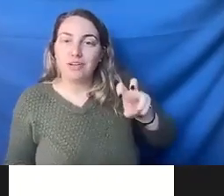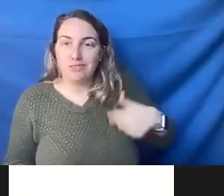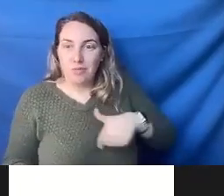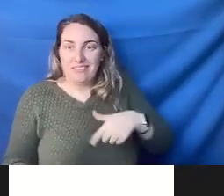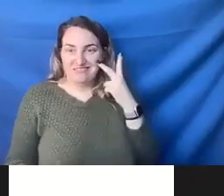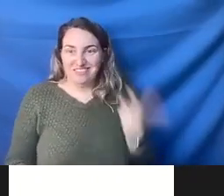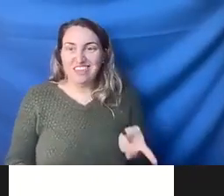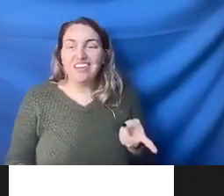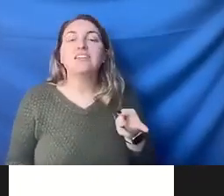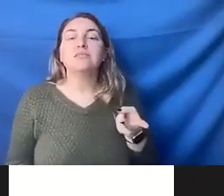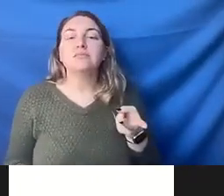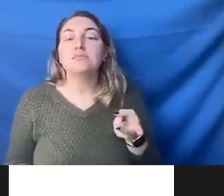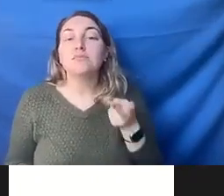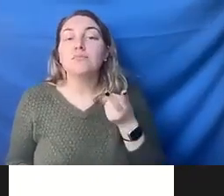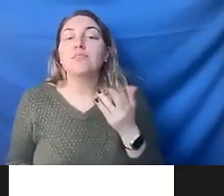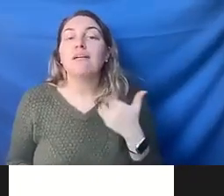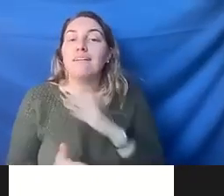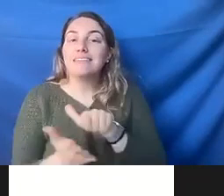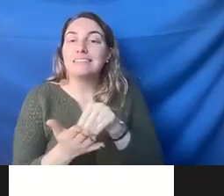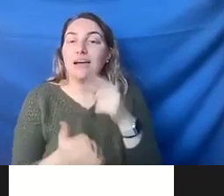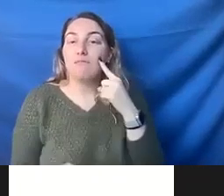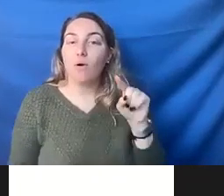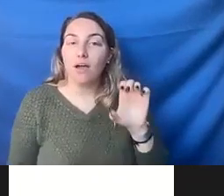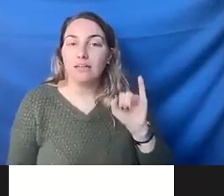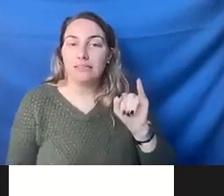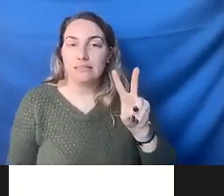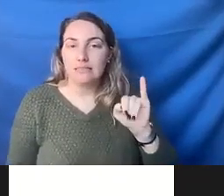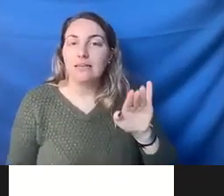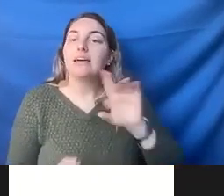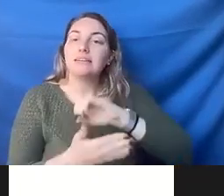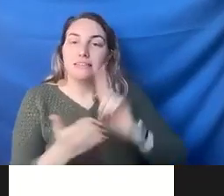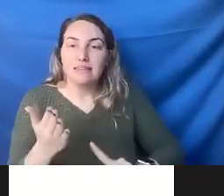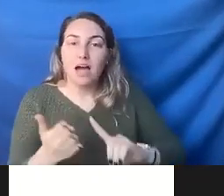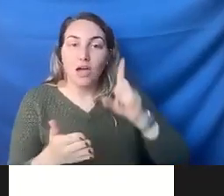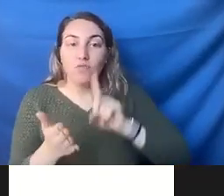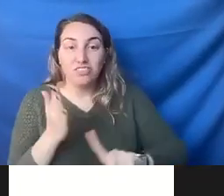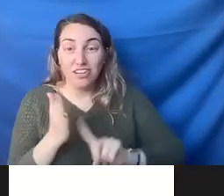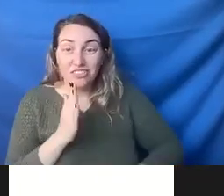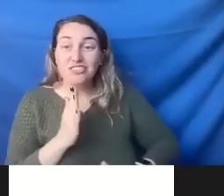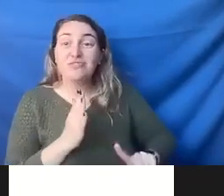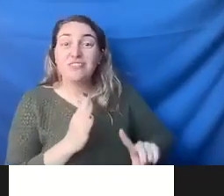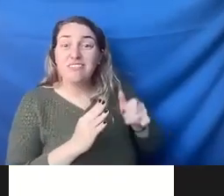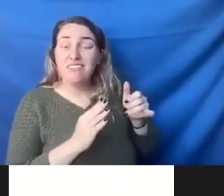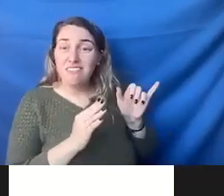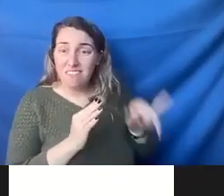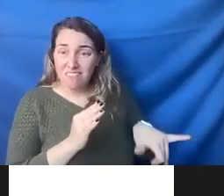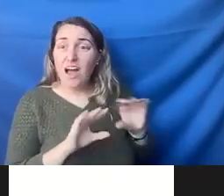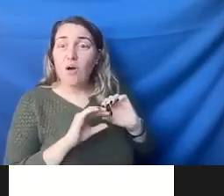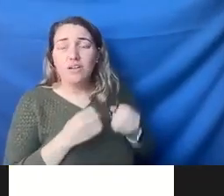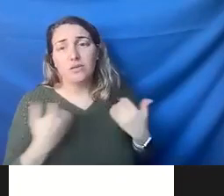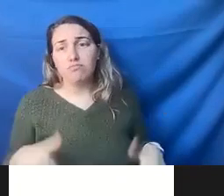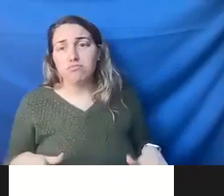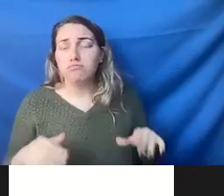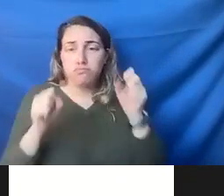based on our Center for Civic Design research. The Center for Civic Design is an amazing organization that works with government